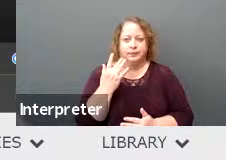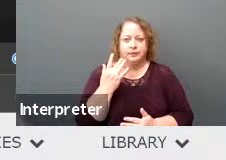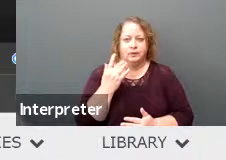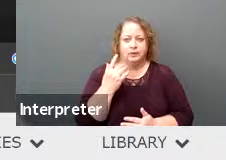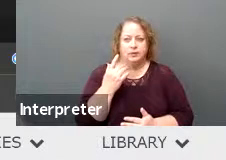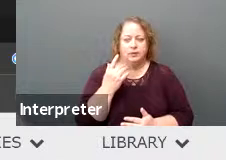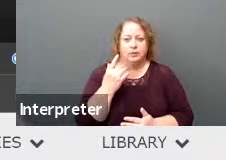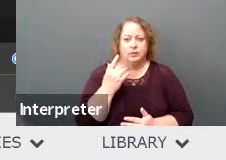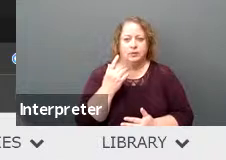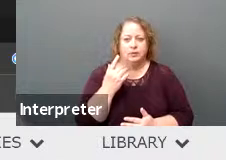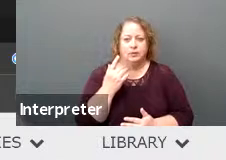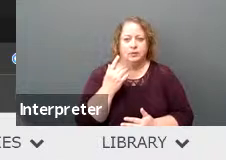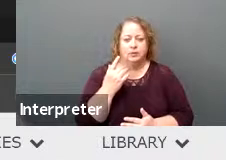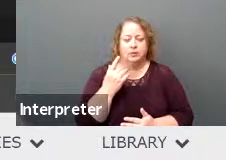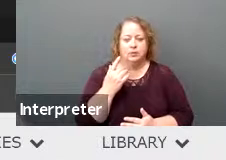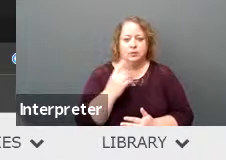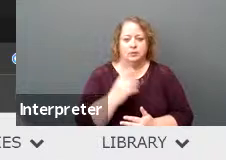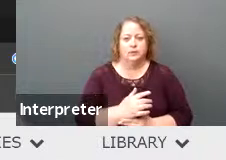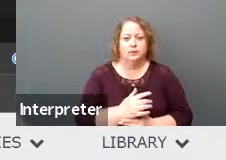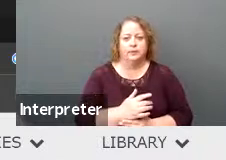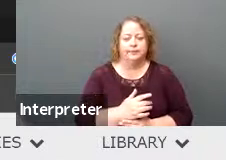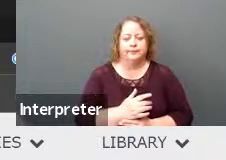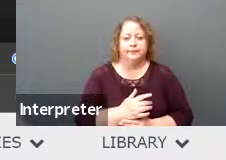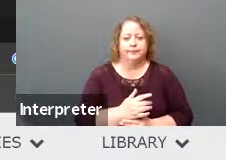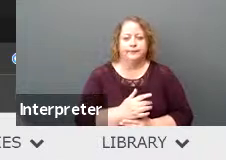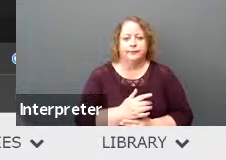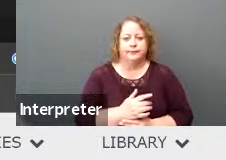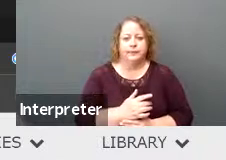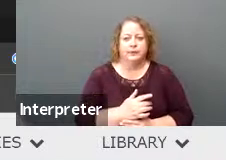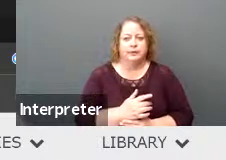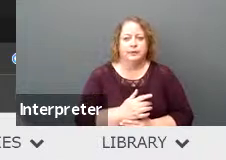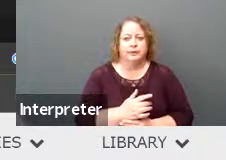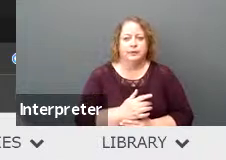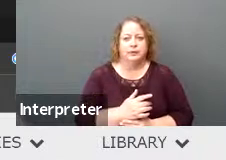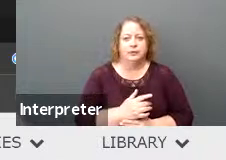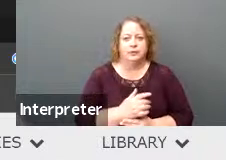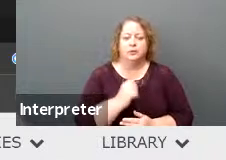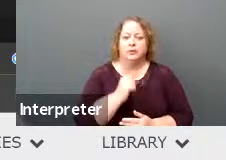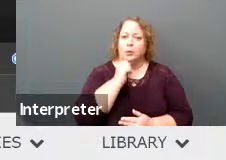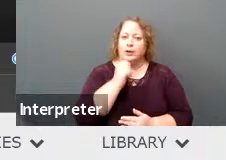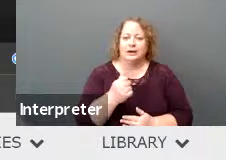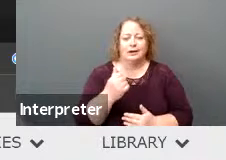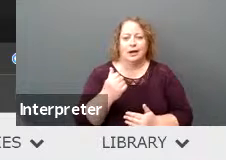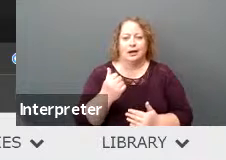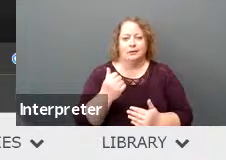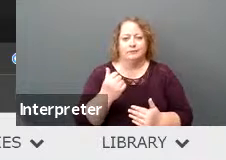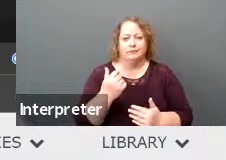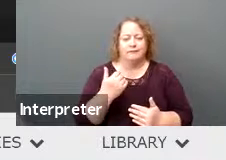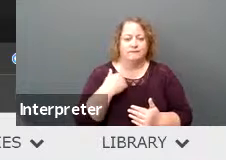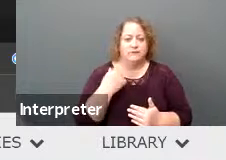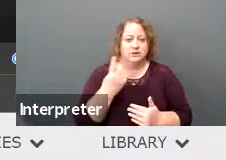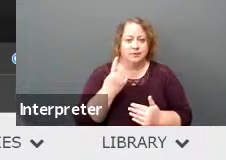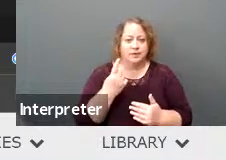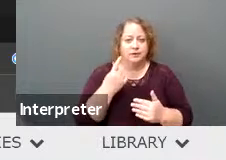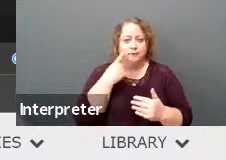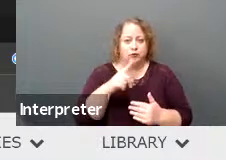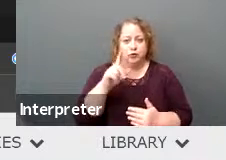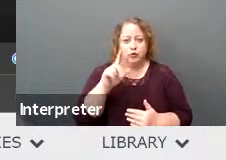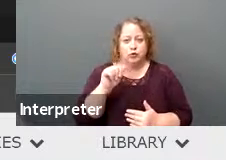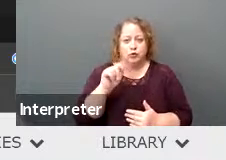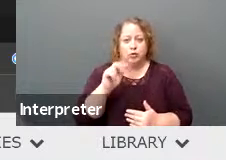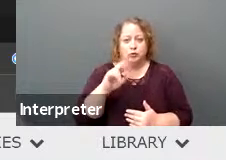for Teresa Morgan when she did was that we were so involved with the whole COVID thing. It